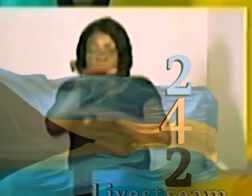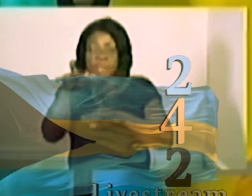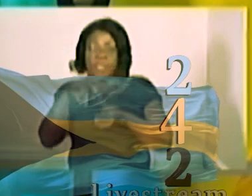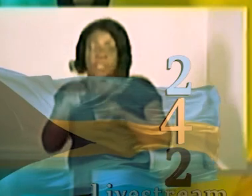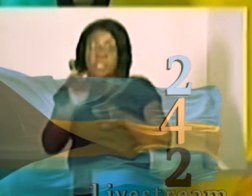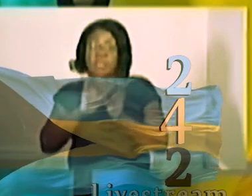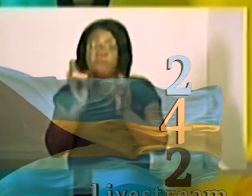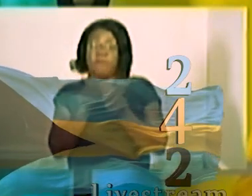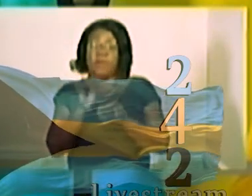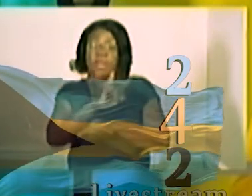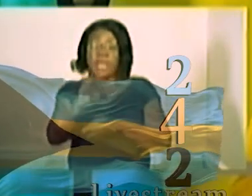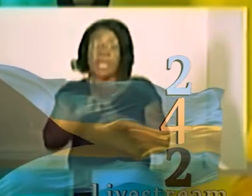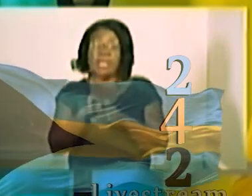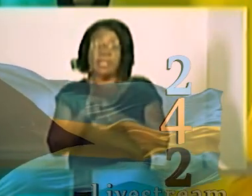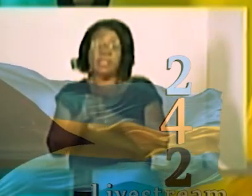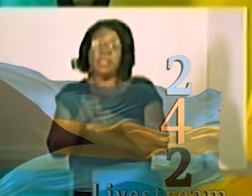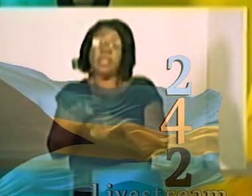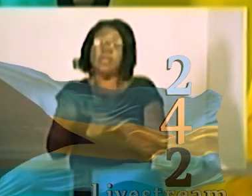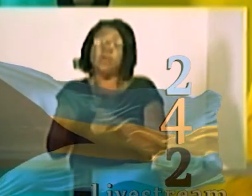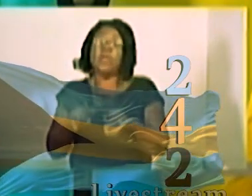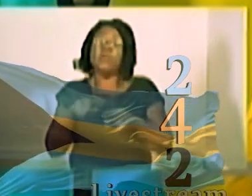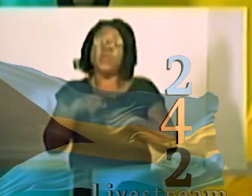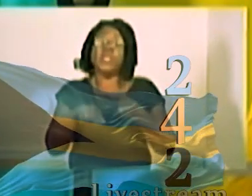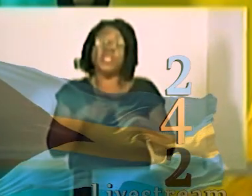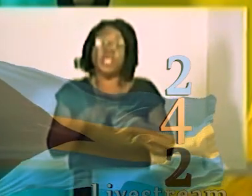again, as we change protocols